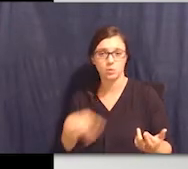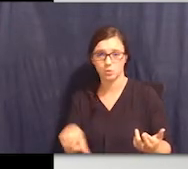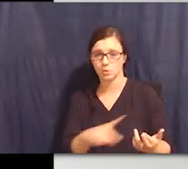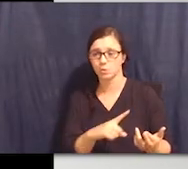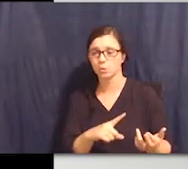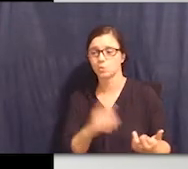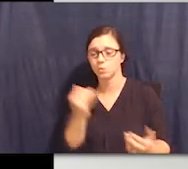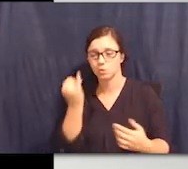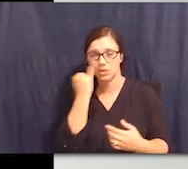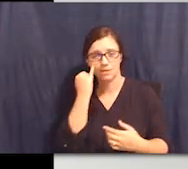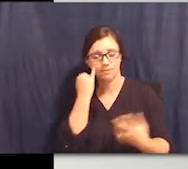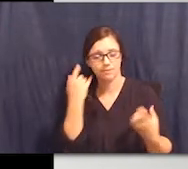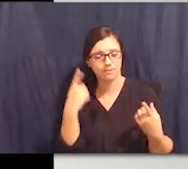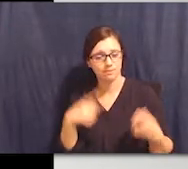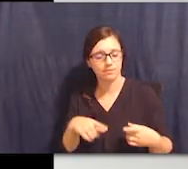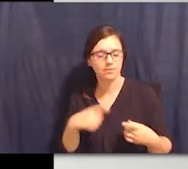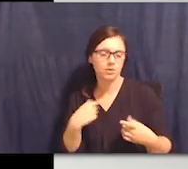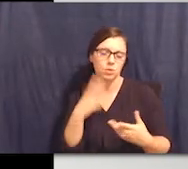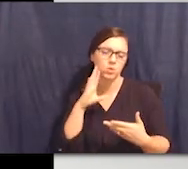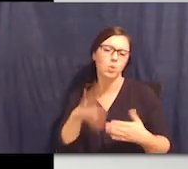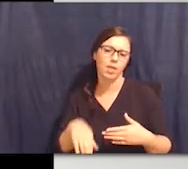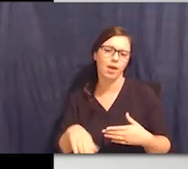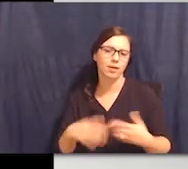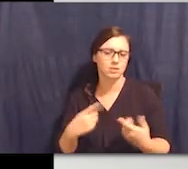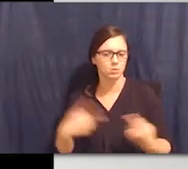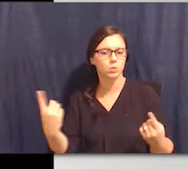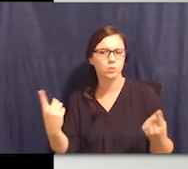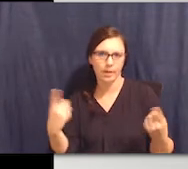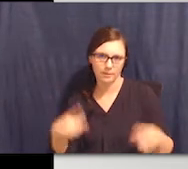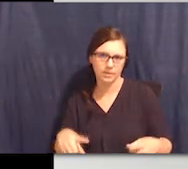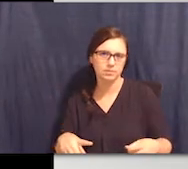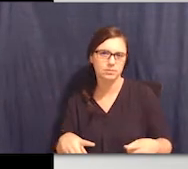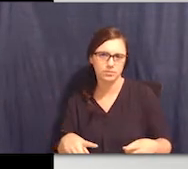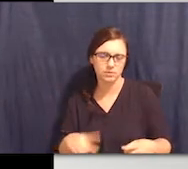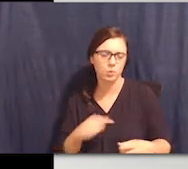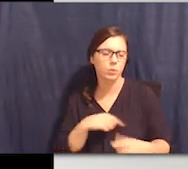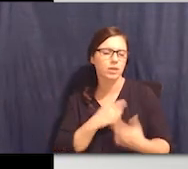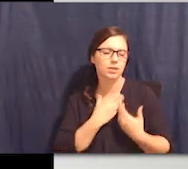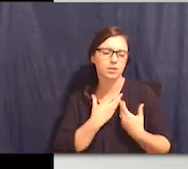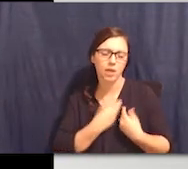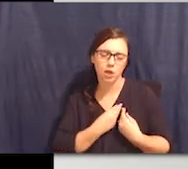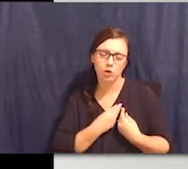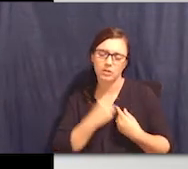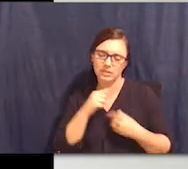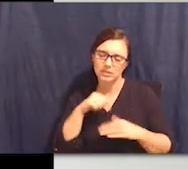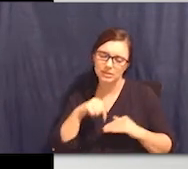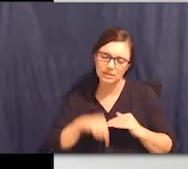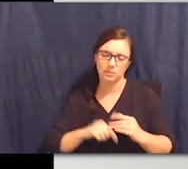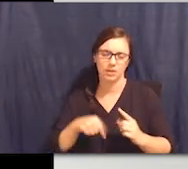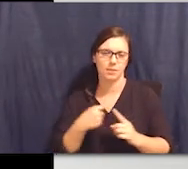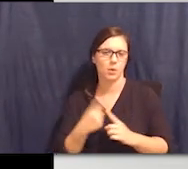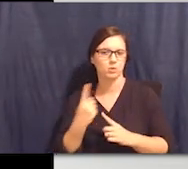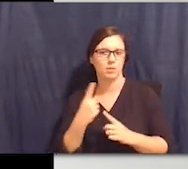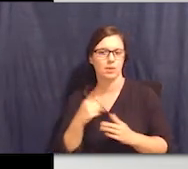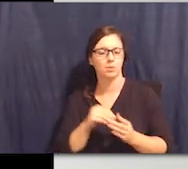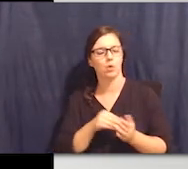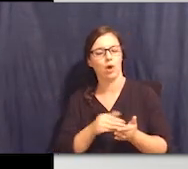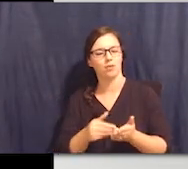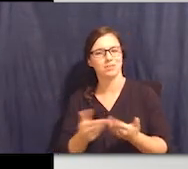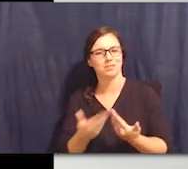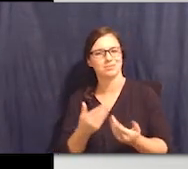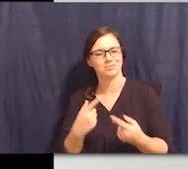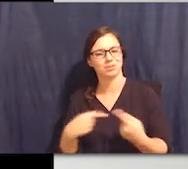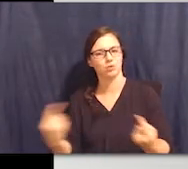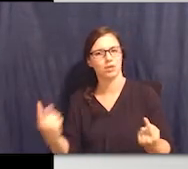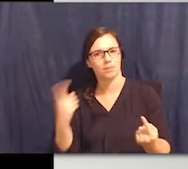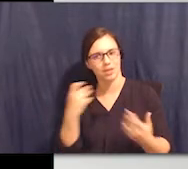you guys in case, because we know disputes happen. We care, when you care deeply about something, you're more likely to disagree because you